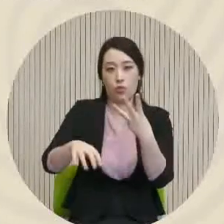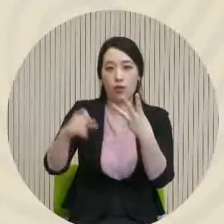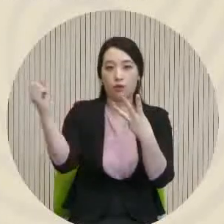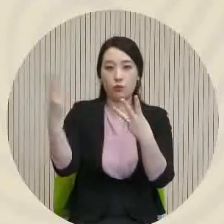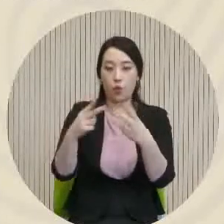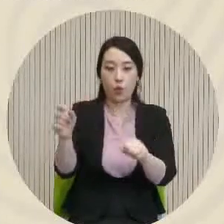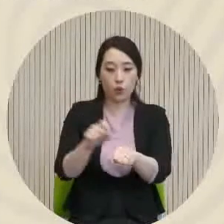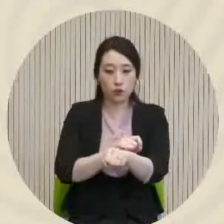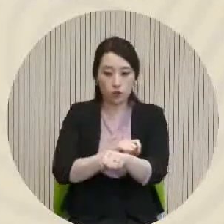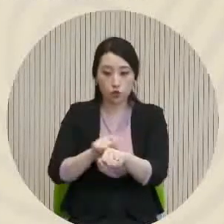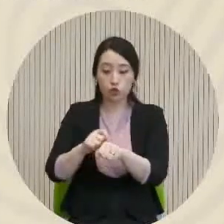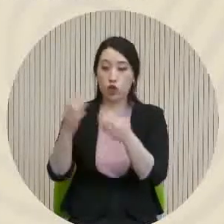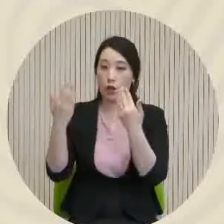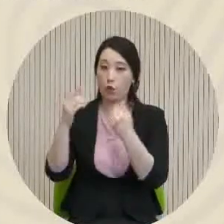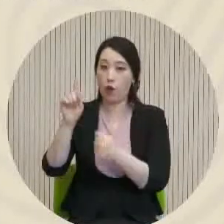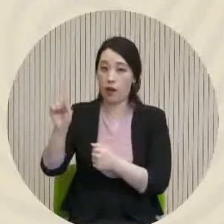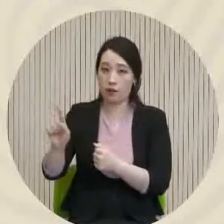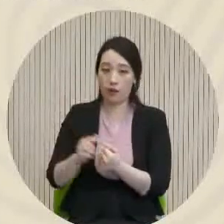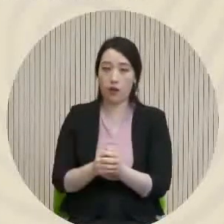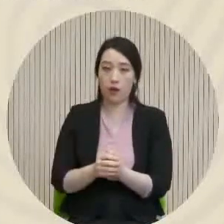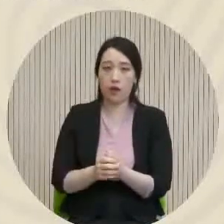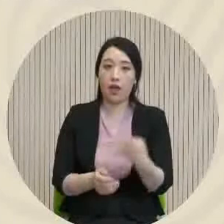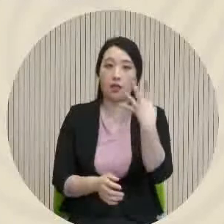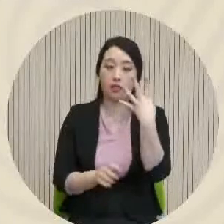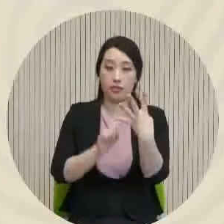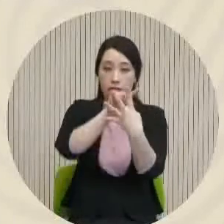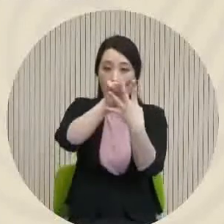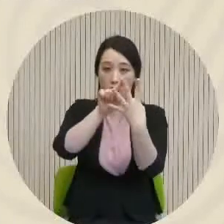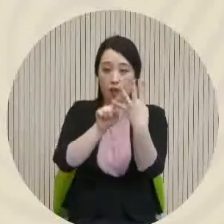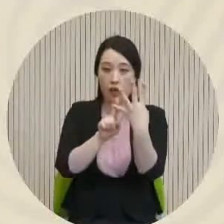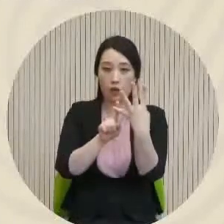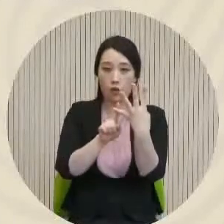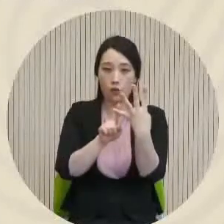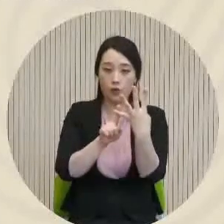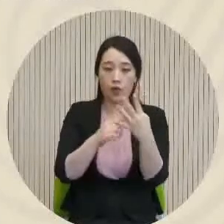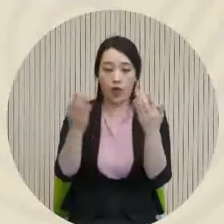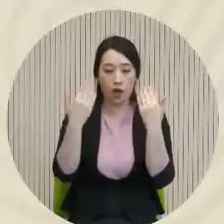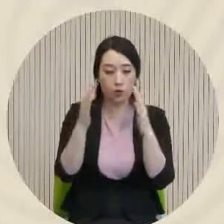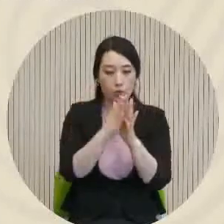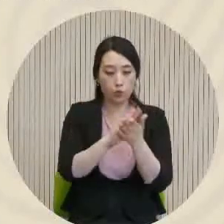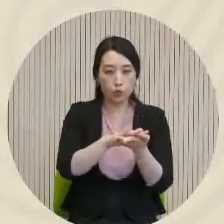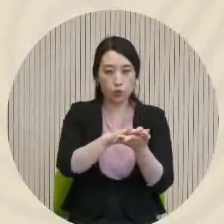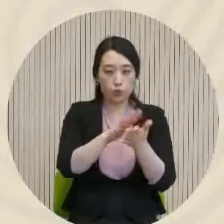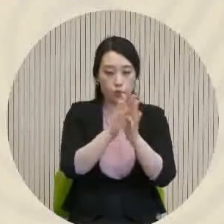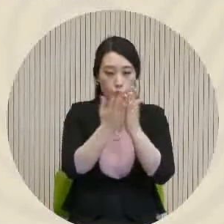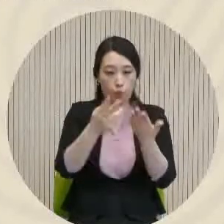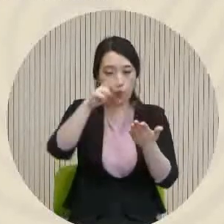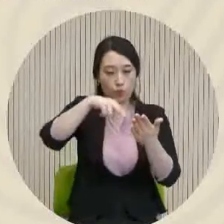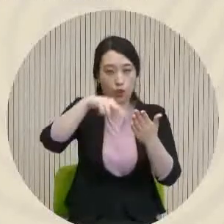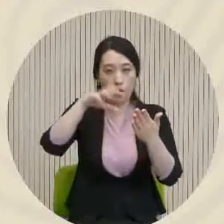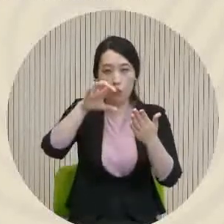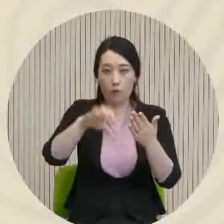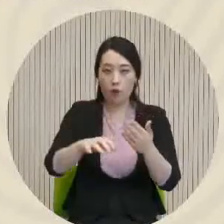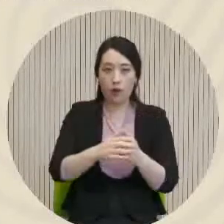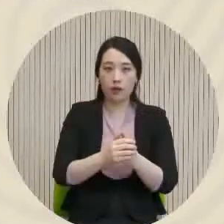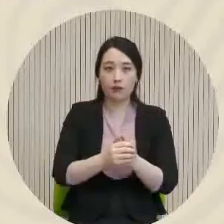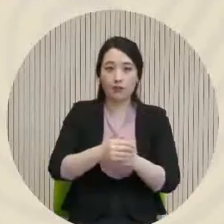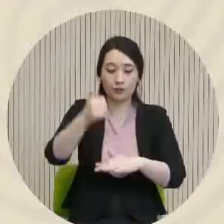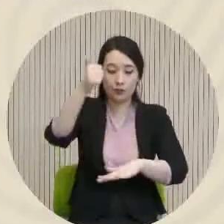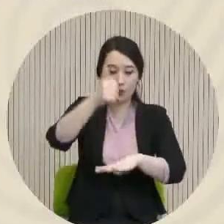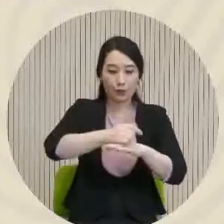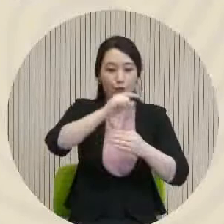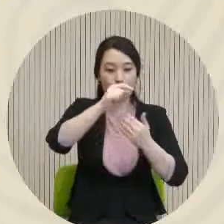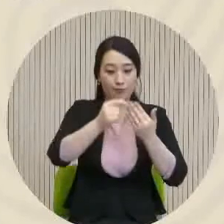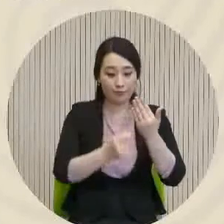3 elementary school classes and 1 special classes. So we carried out this project for 4 different